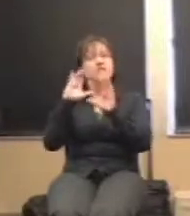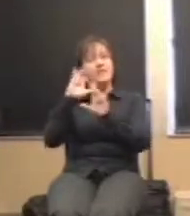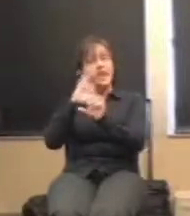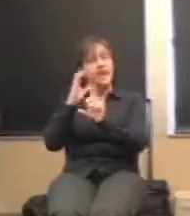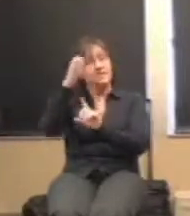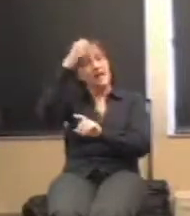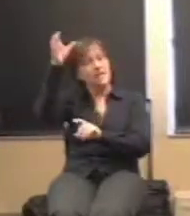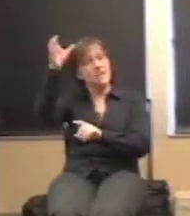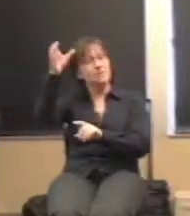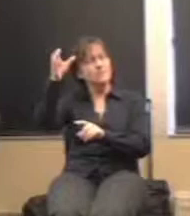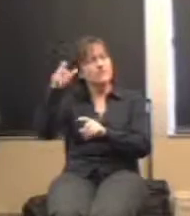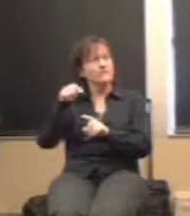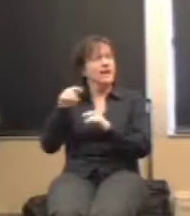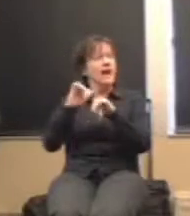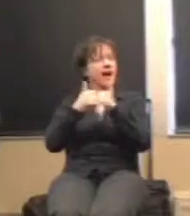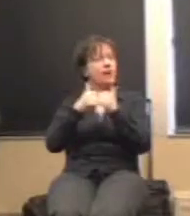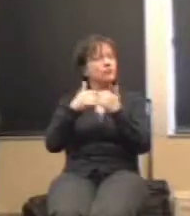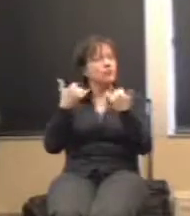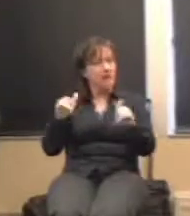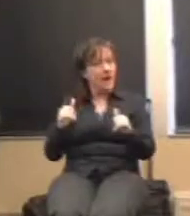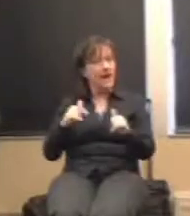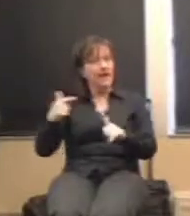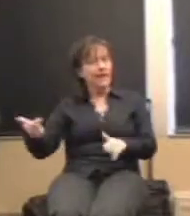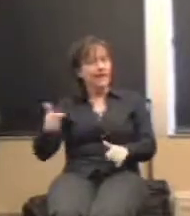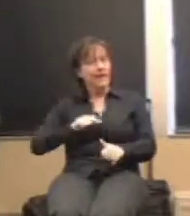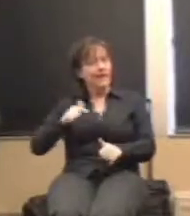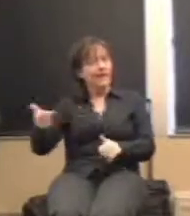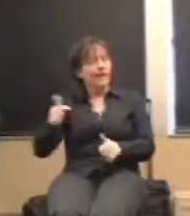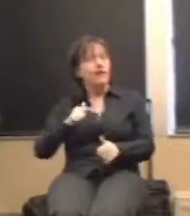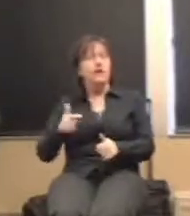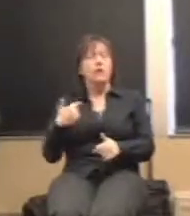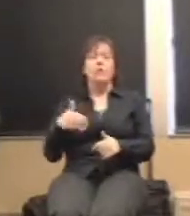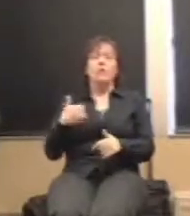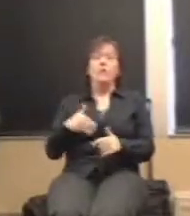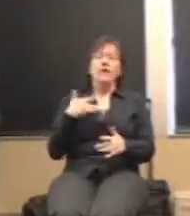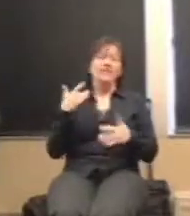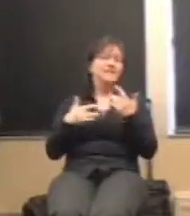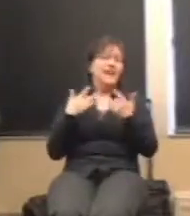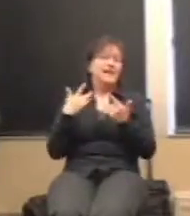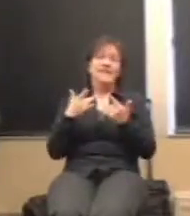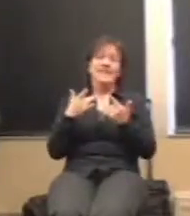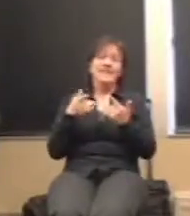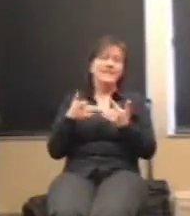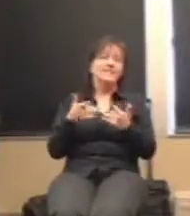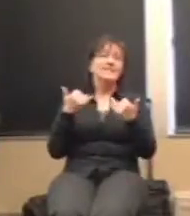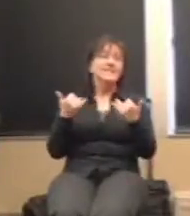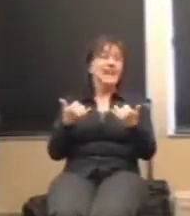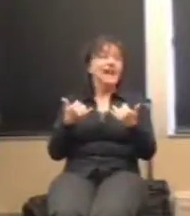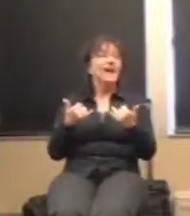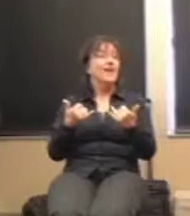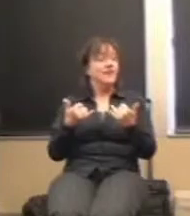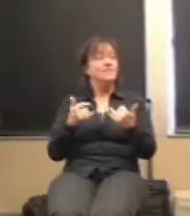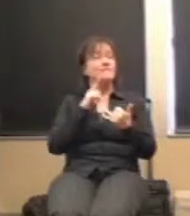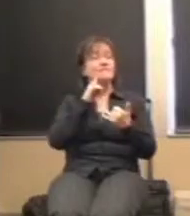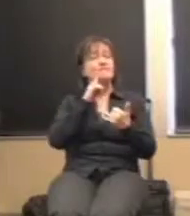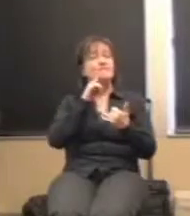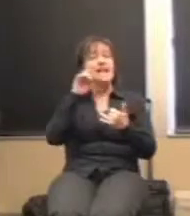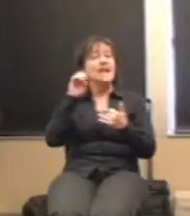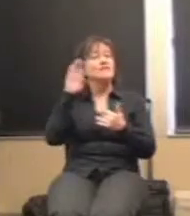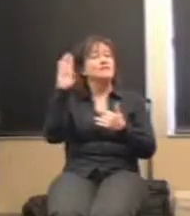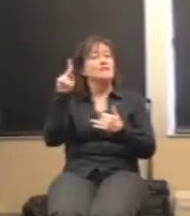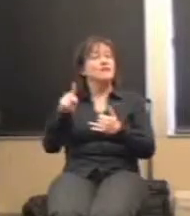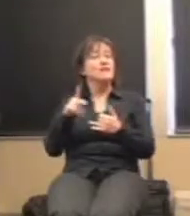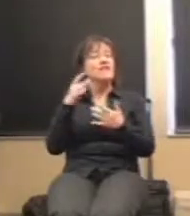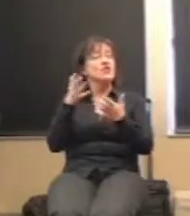play. And so we are very excited that structured play is now an evidence base. And if you guys ever want more